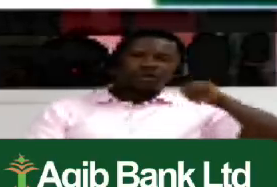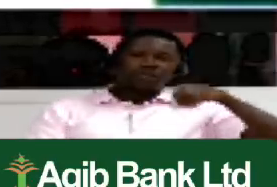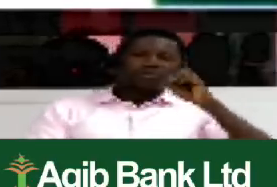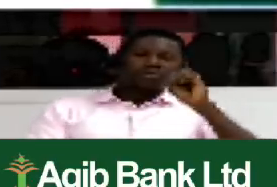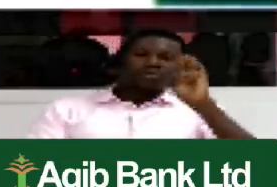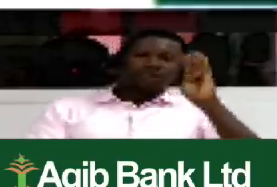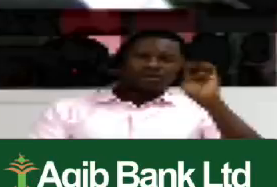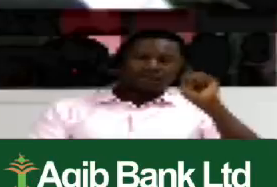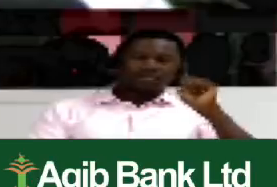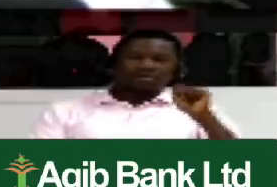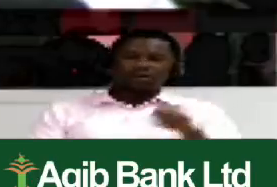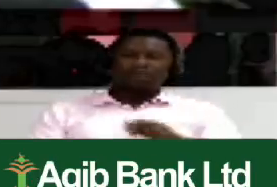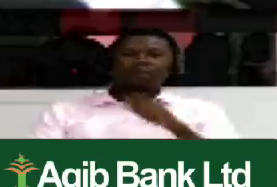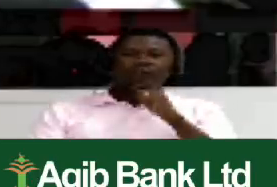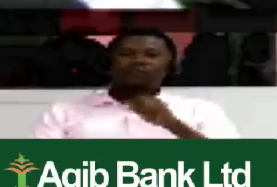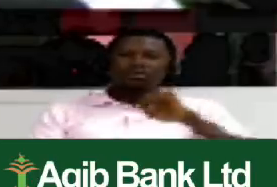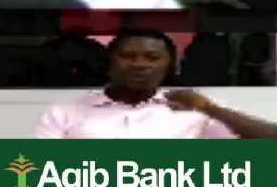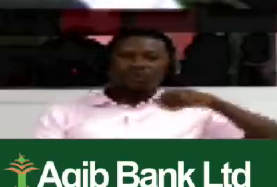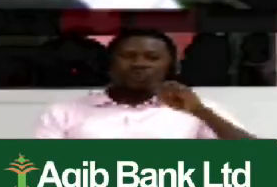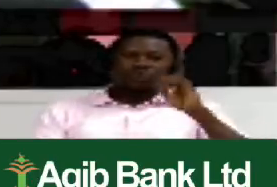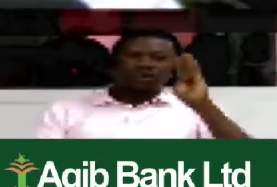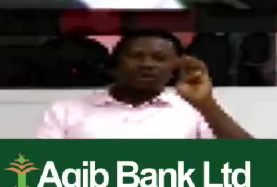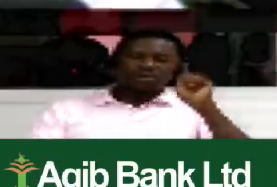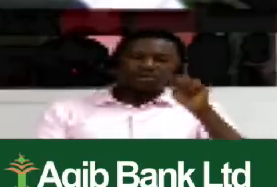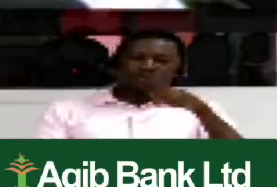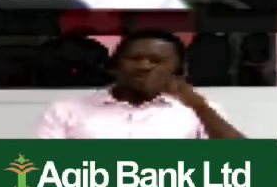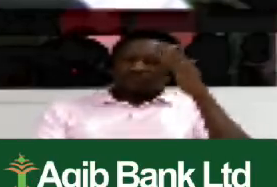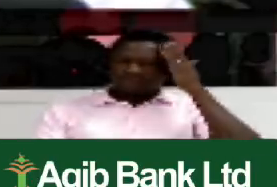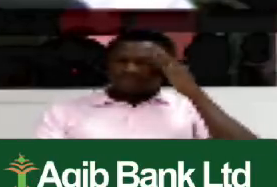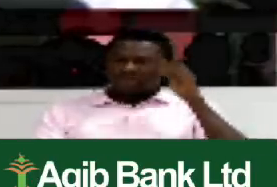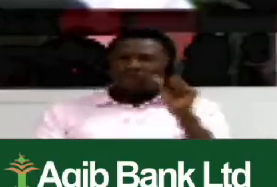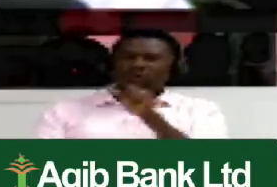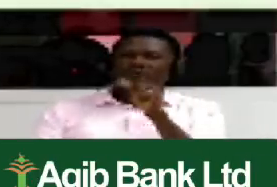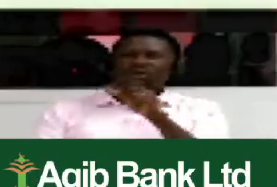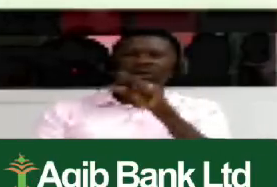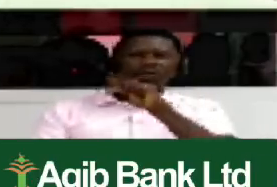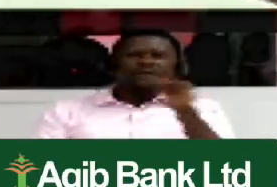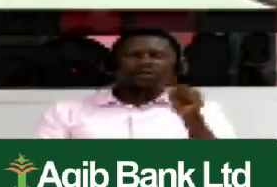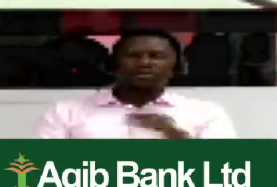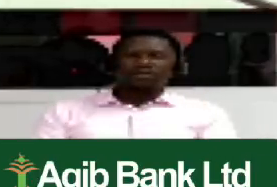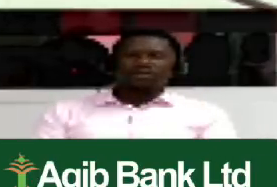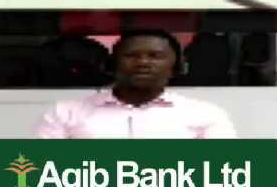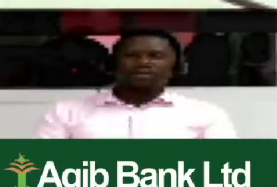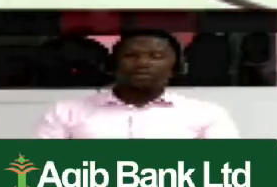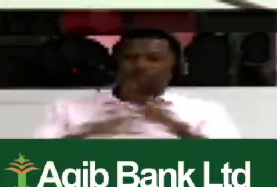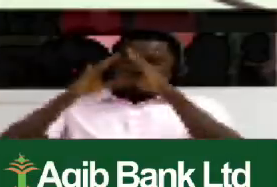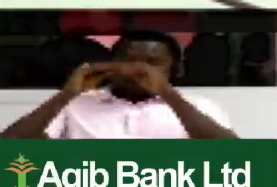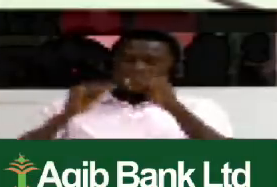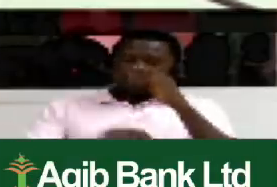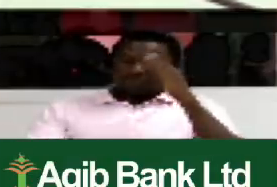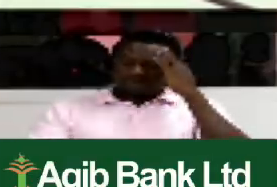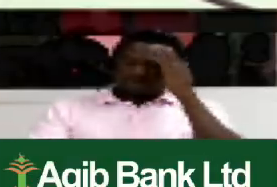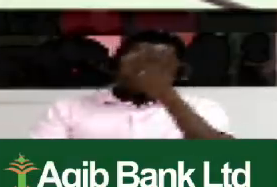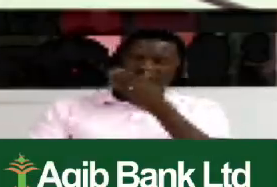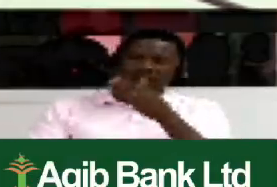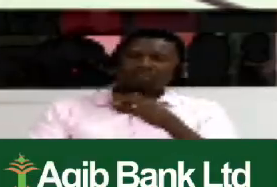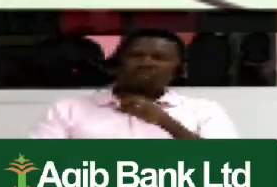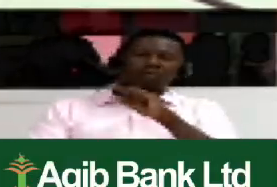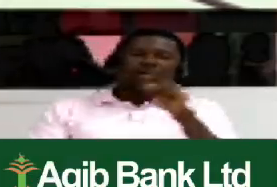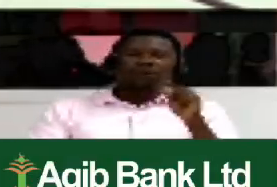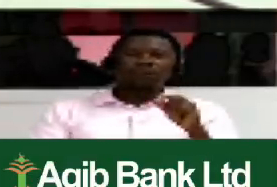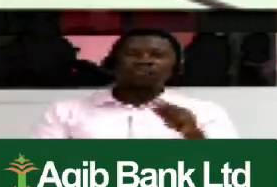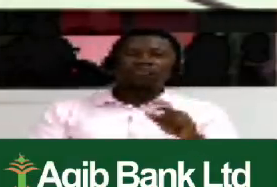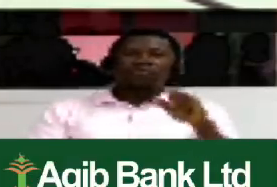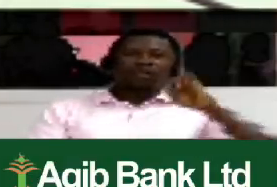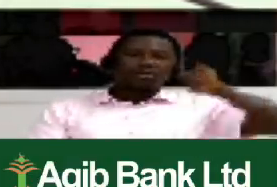And Mr. Jobe, are you known by any other name? Yes, a household name, Jobe Keba,